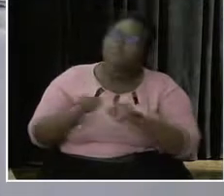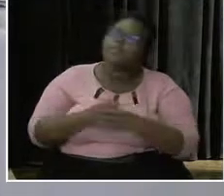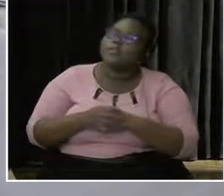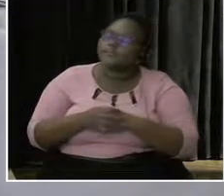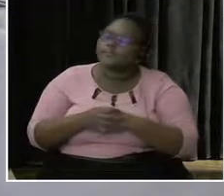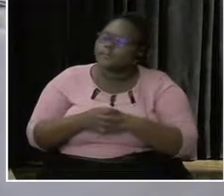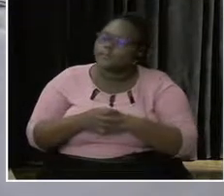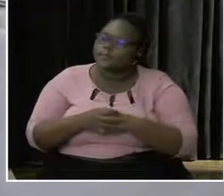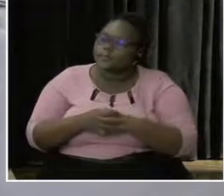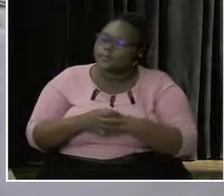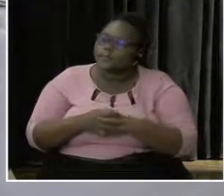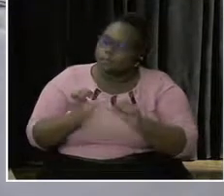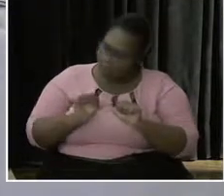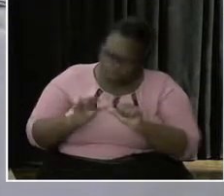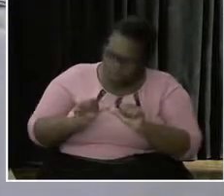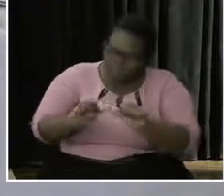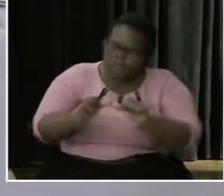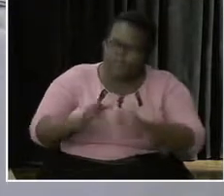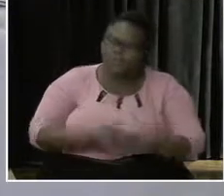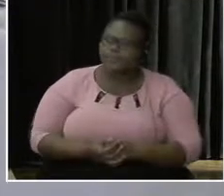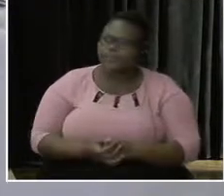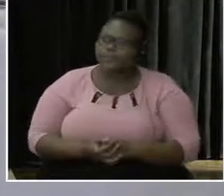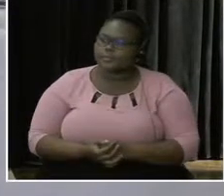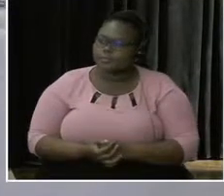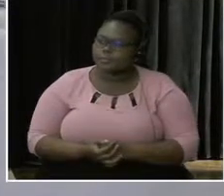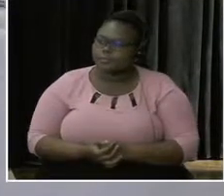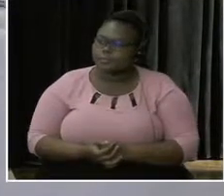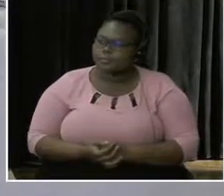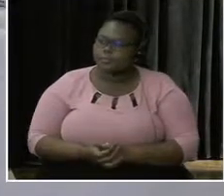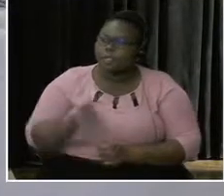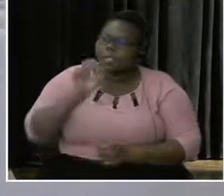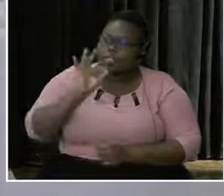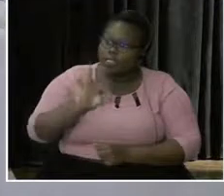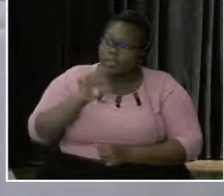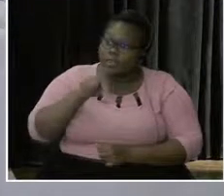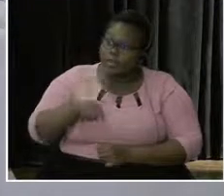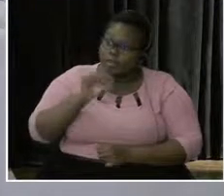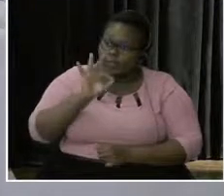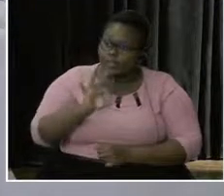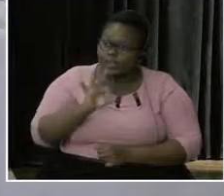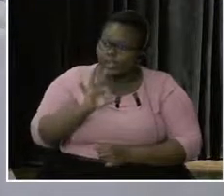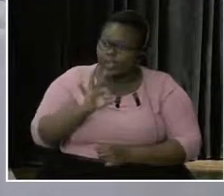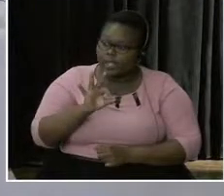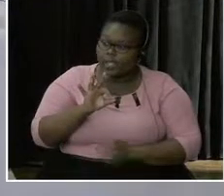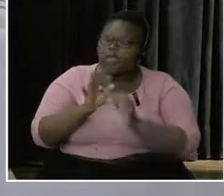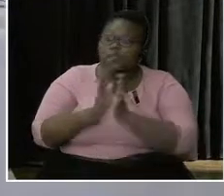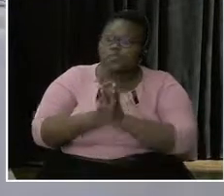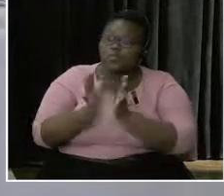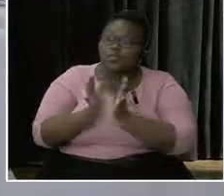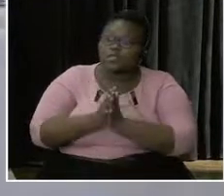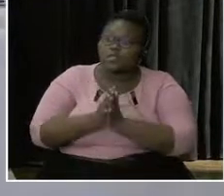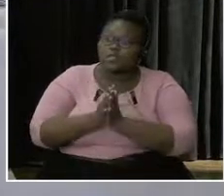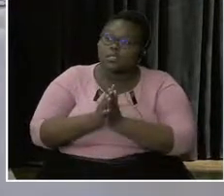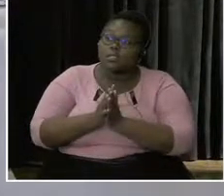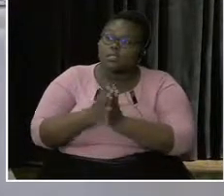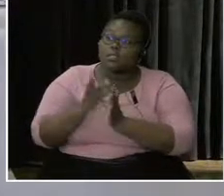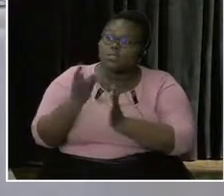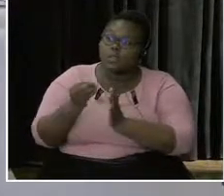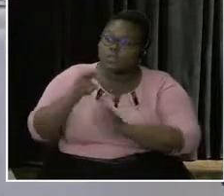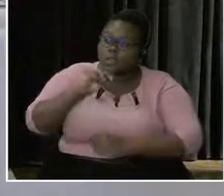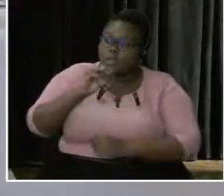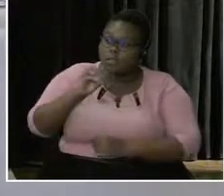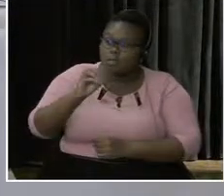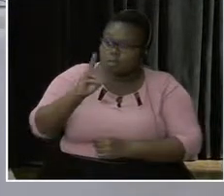Agreed. Recommendation is carried. Item 3.3, request to enter into a memorandum